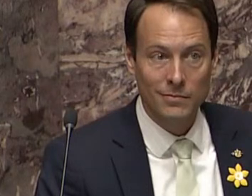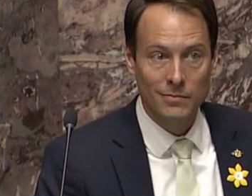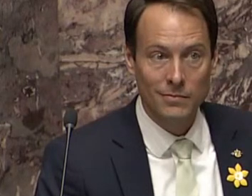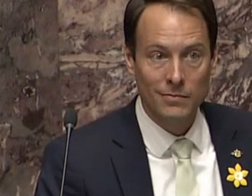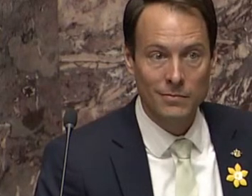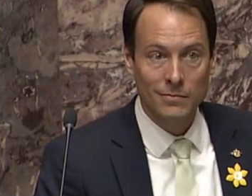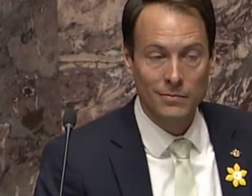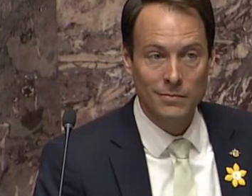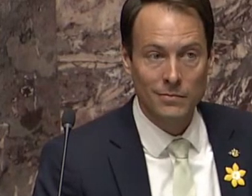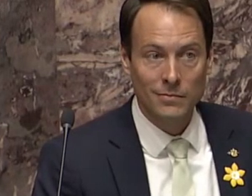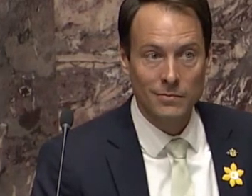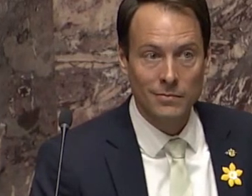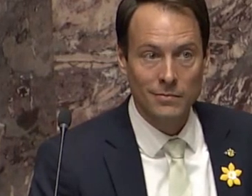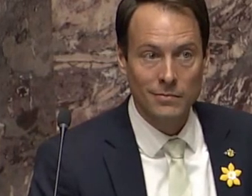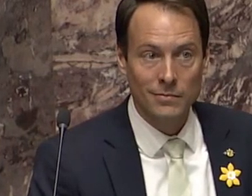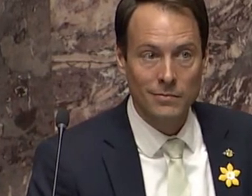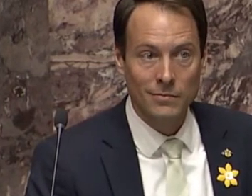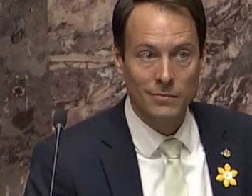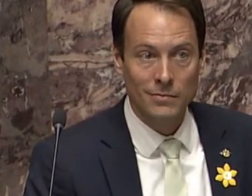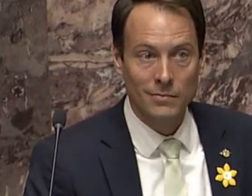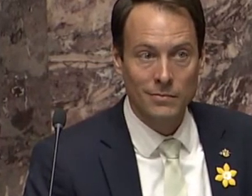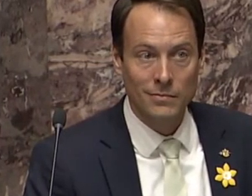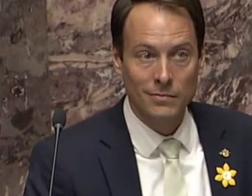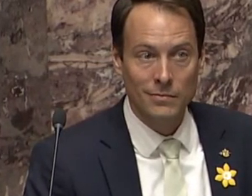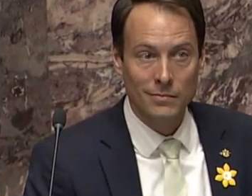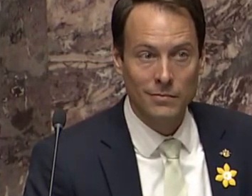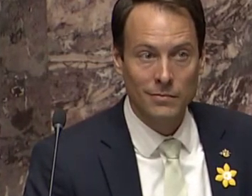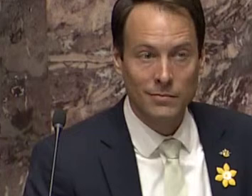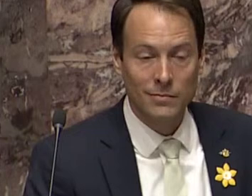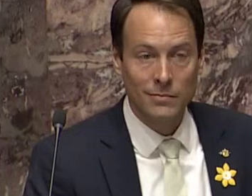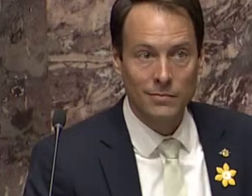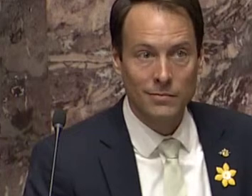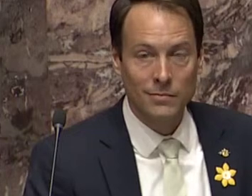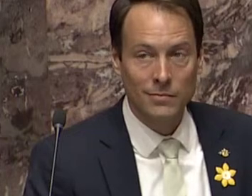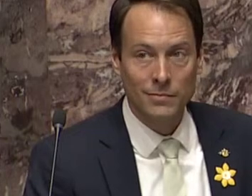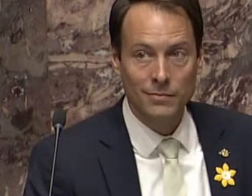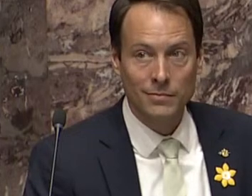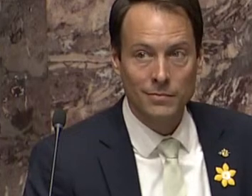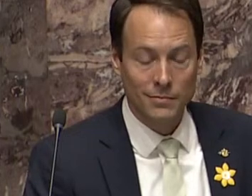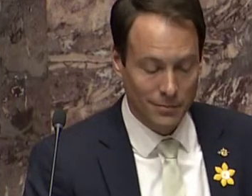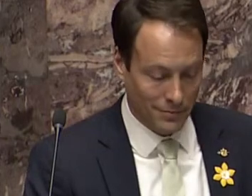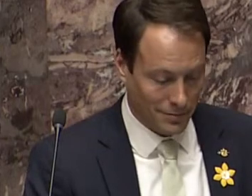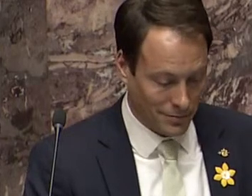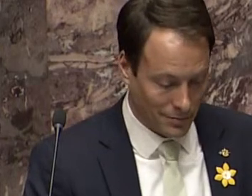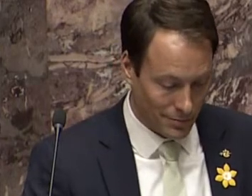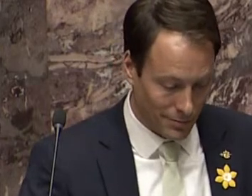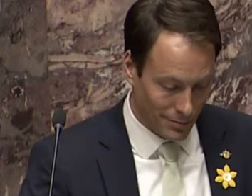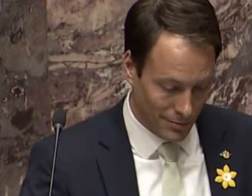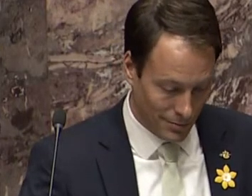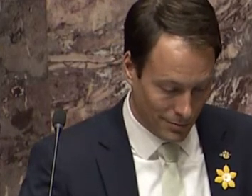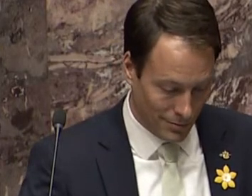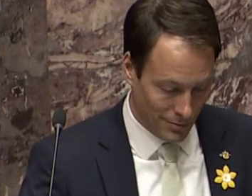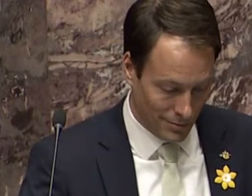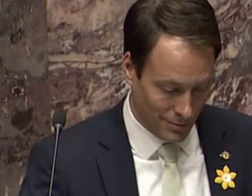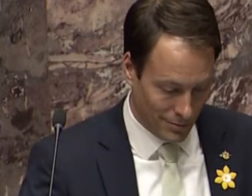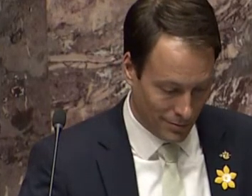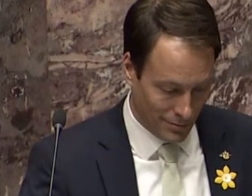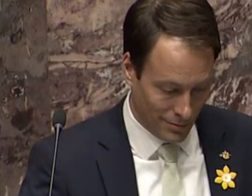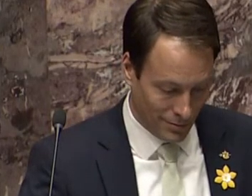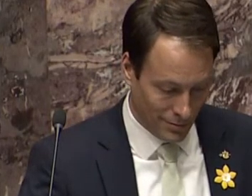we reviewed the Health Professions Act, we actually went out to the public and asked them for their input on a series of